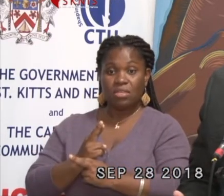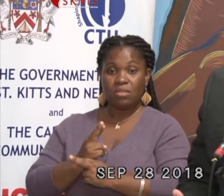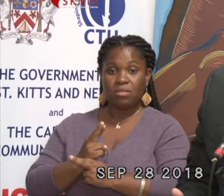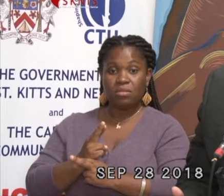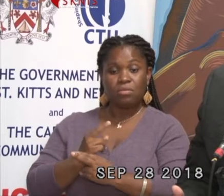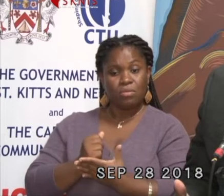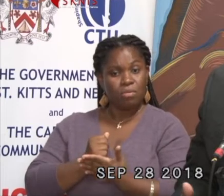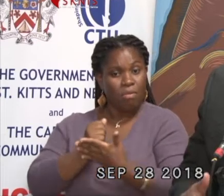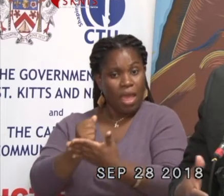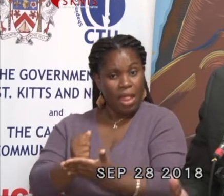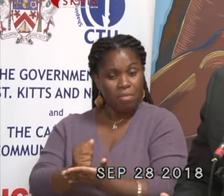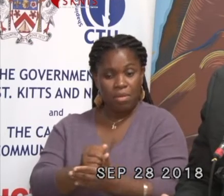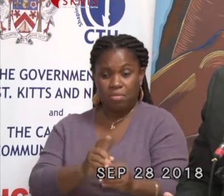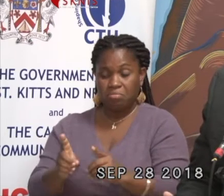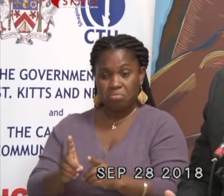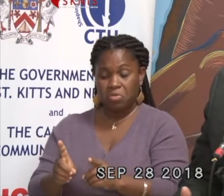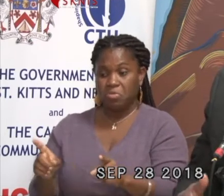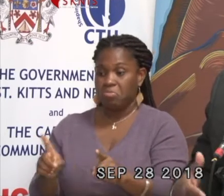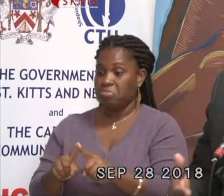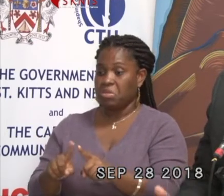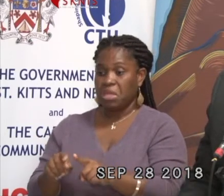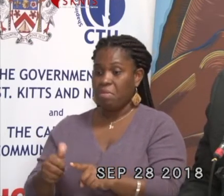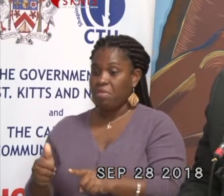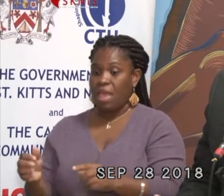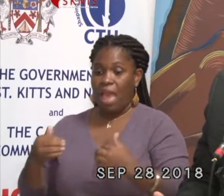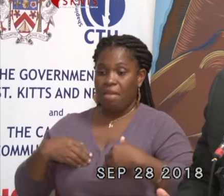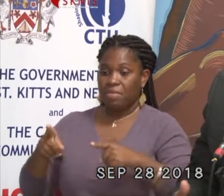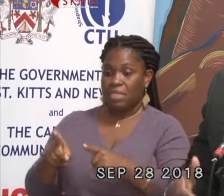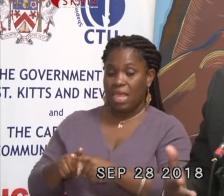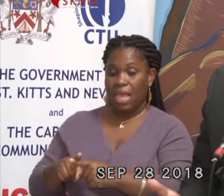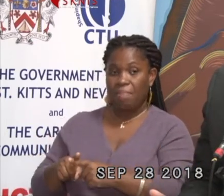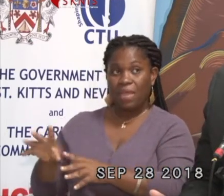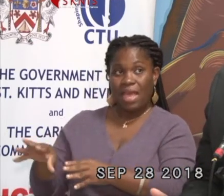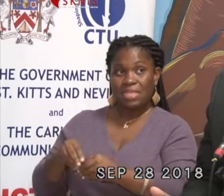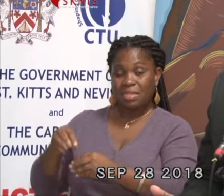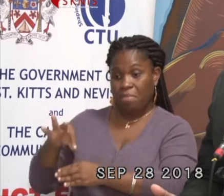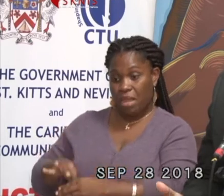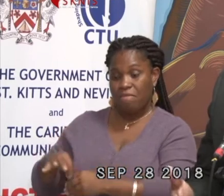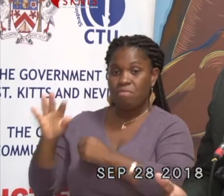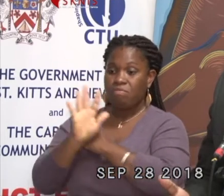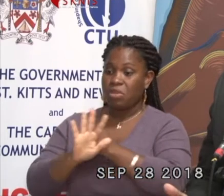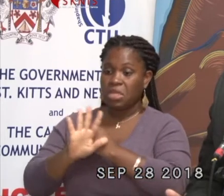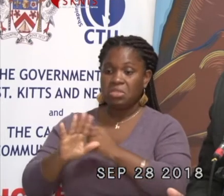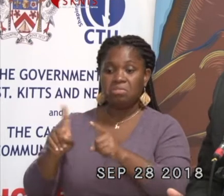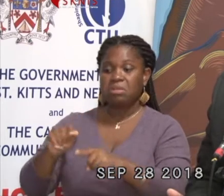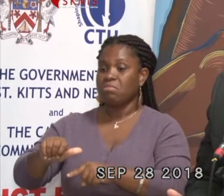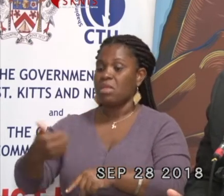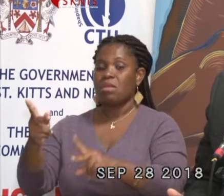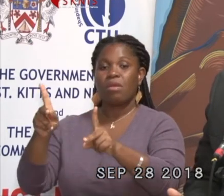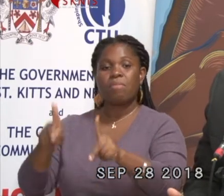society and have the same access, the same benefits, the same protections as any other